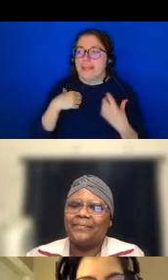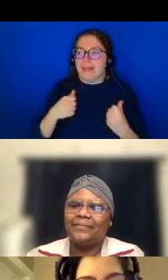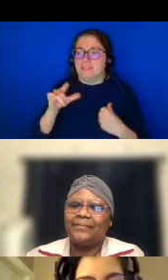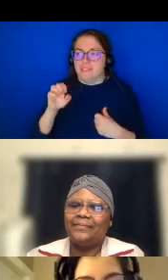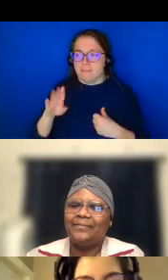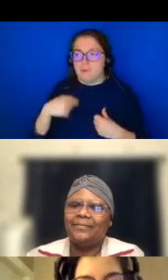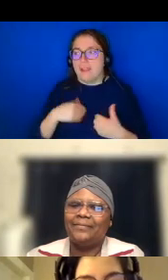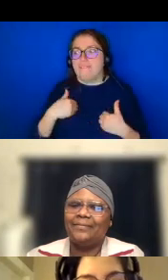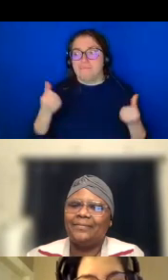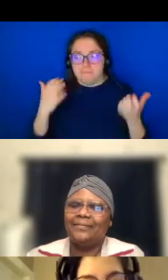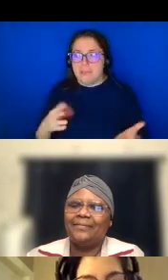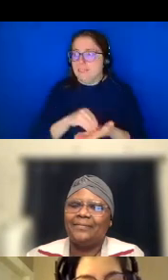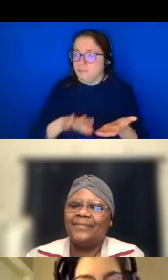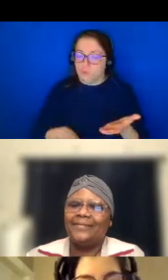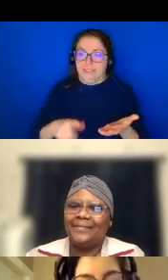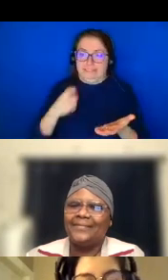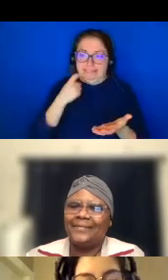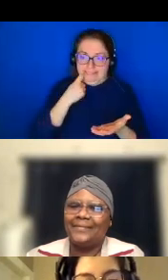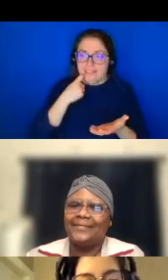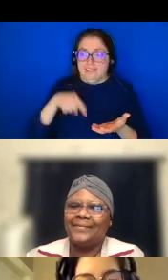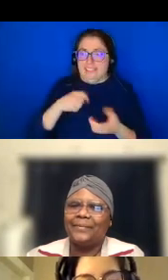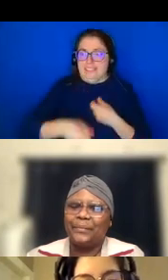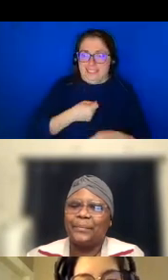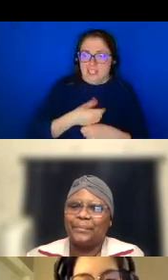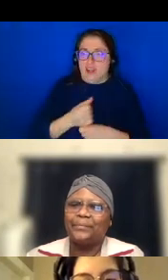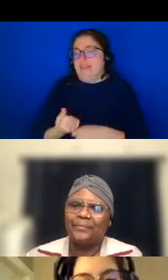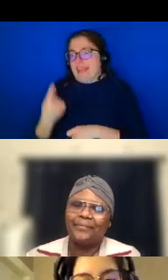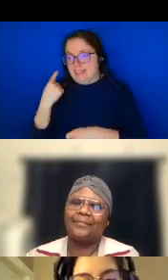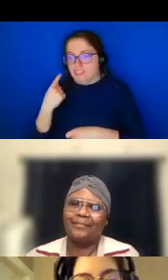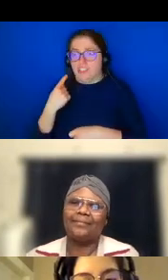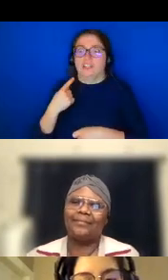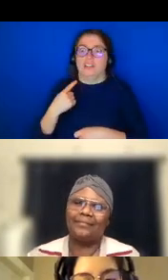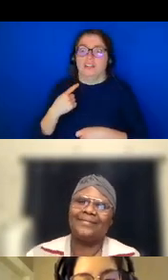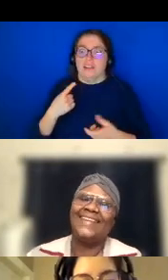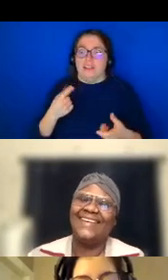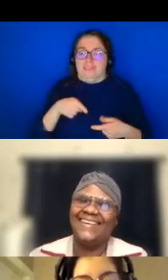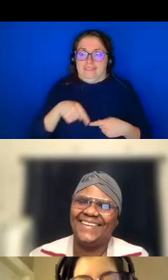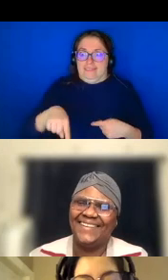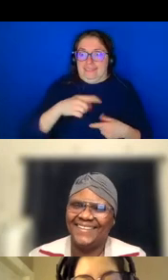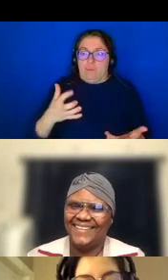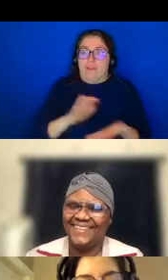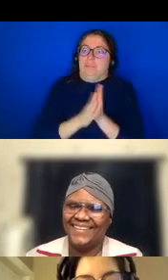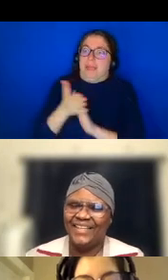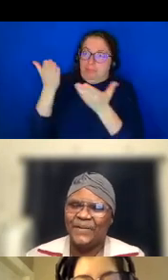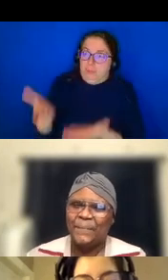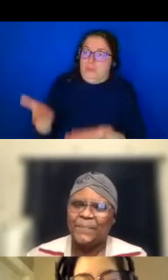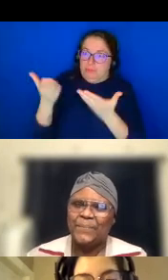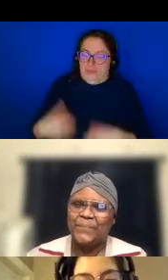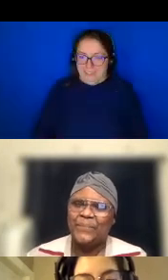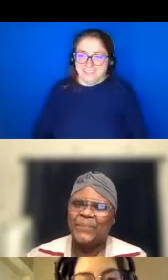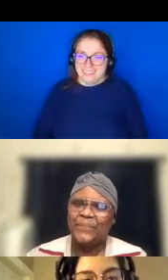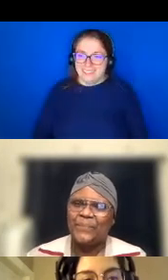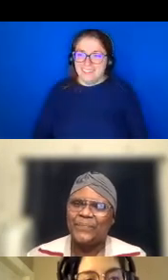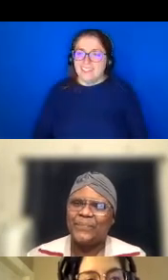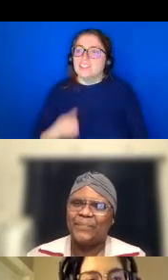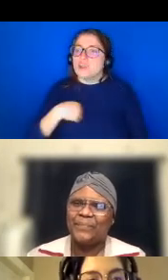been increasing in the past few years, interested in that they actually want to be you. And so